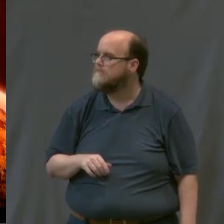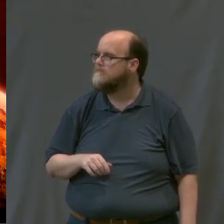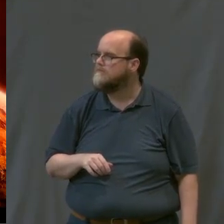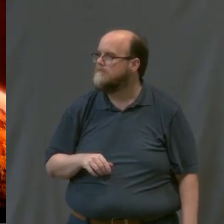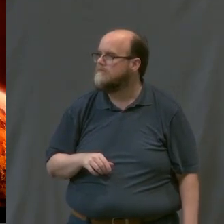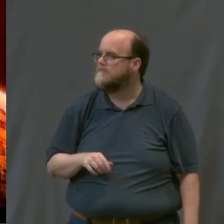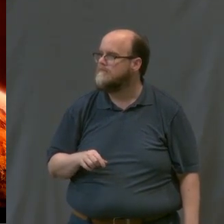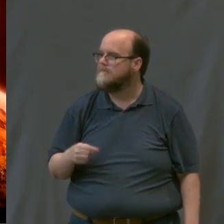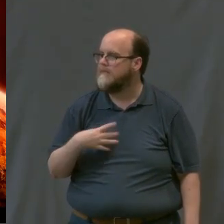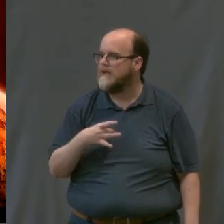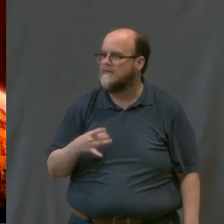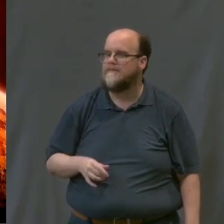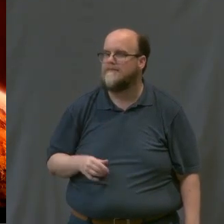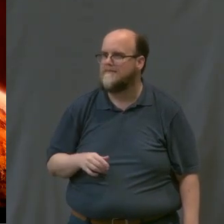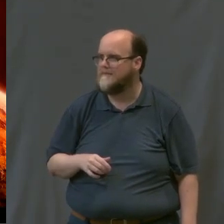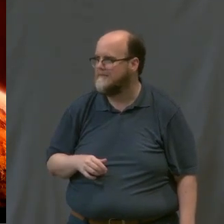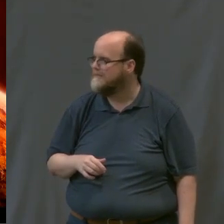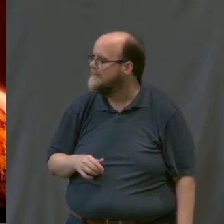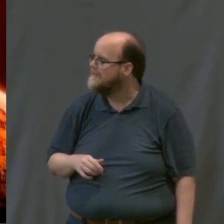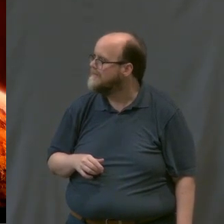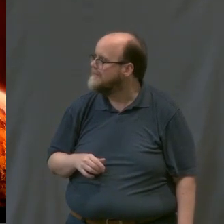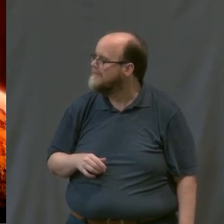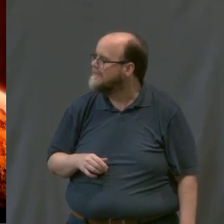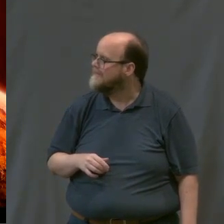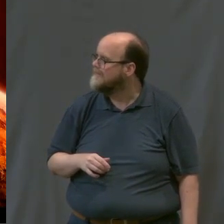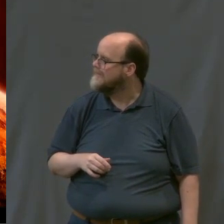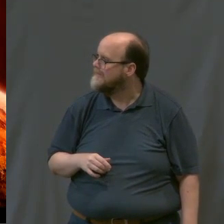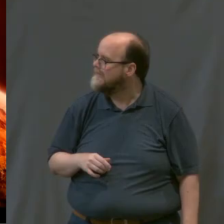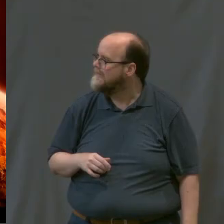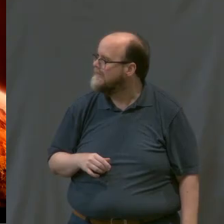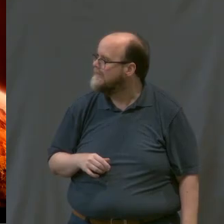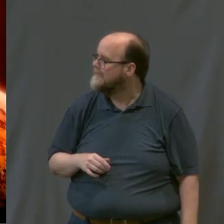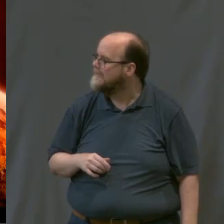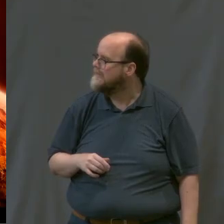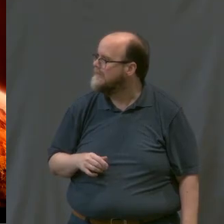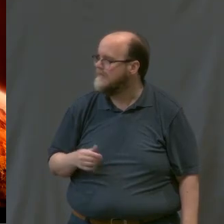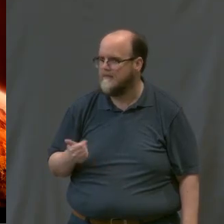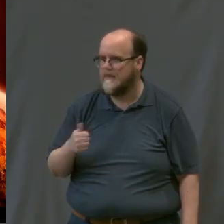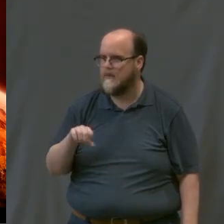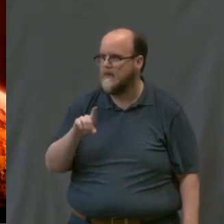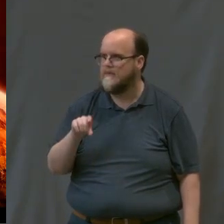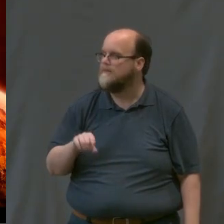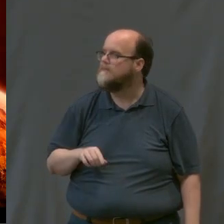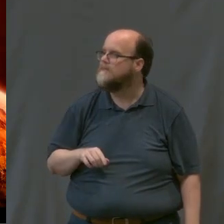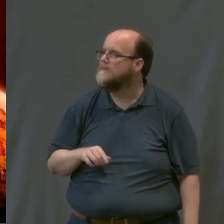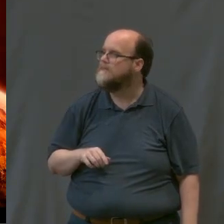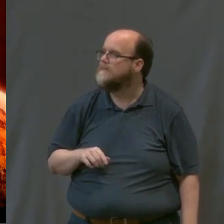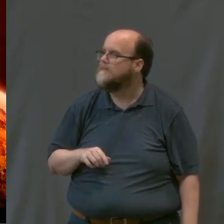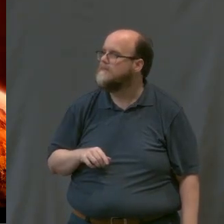I like my graphic. I like the zoom. Any questions or comments?